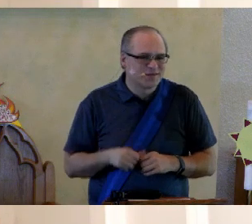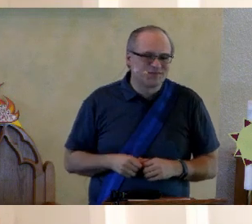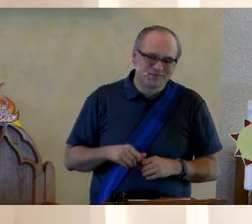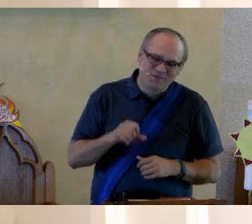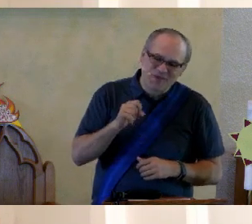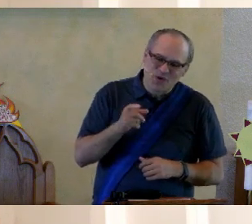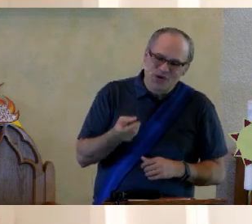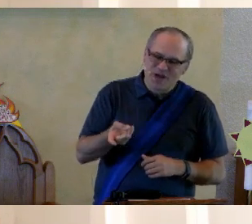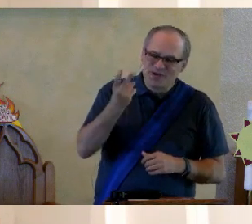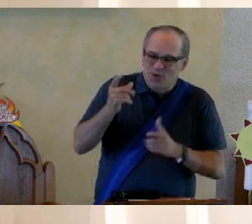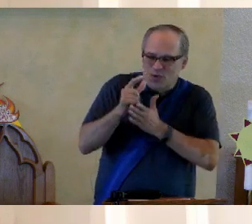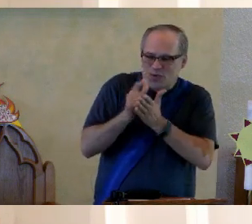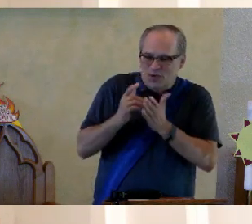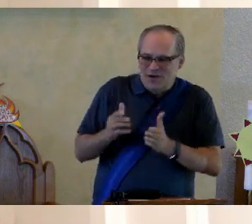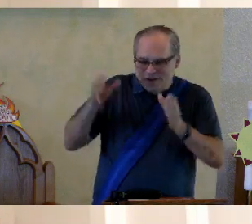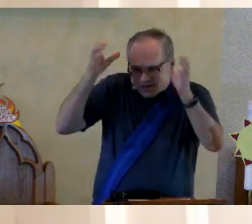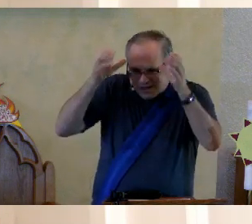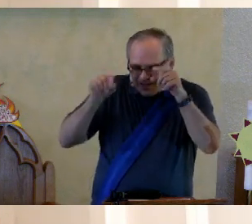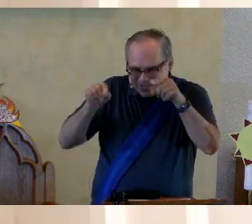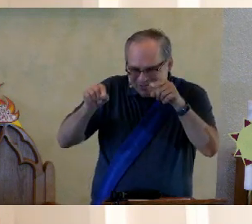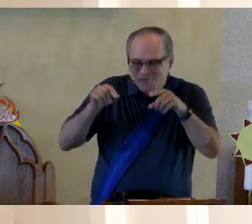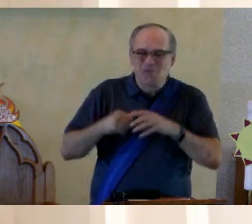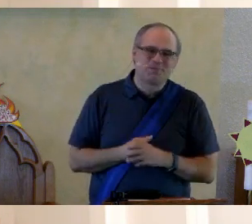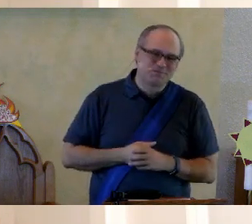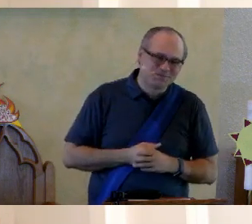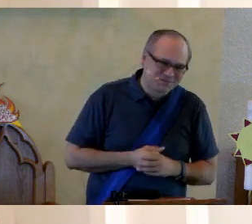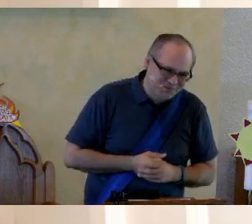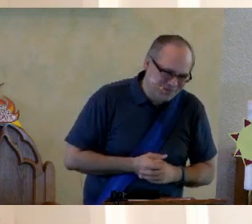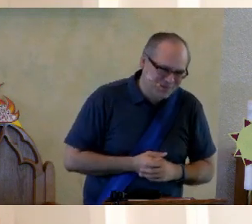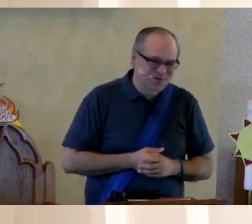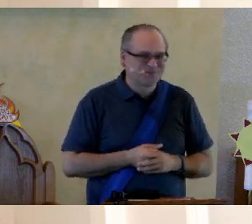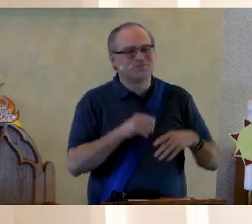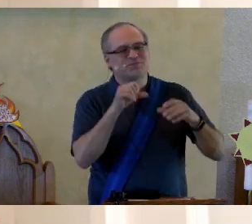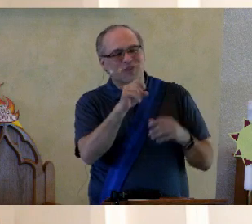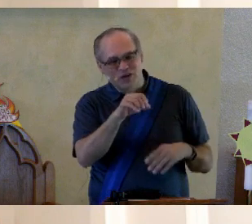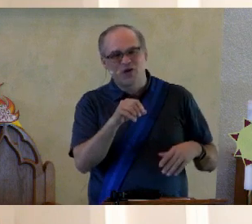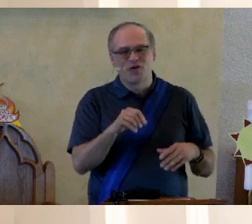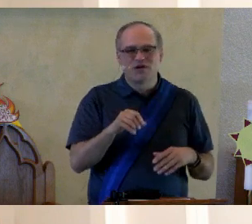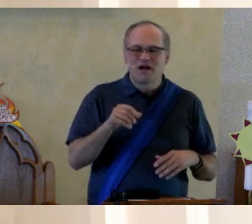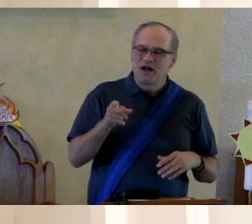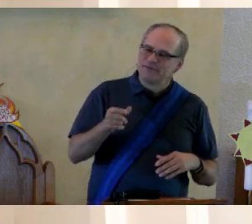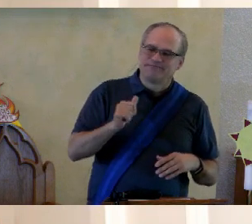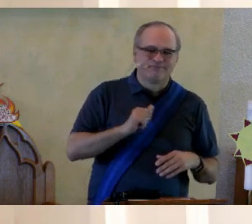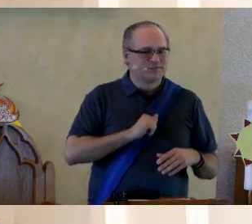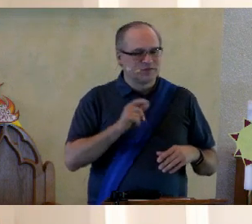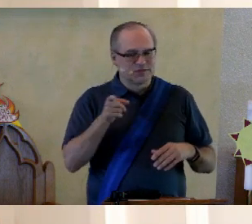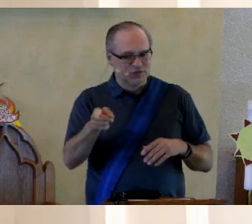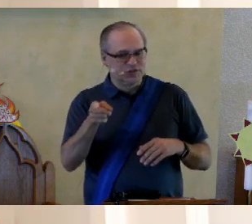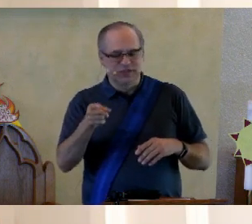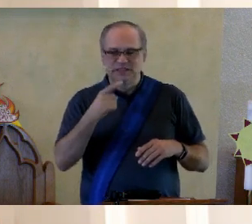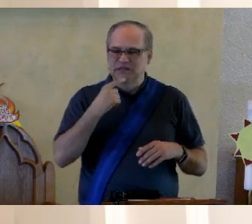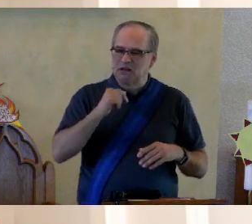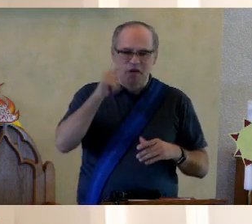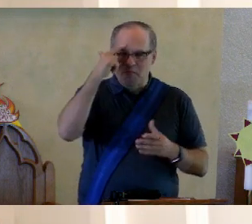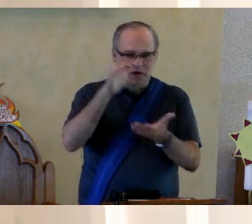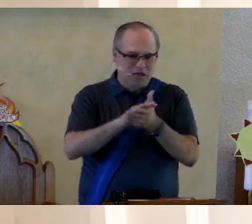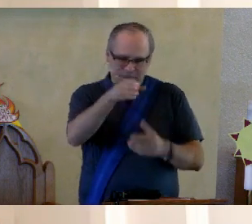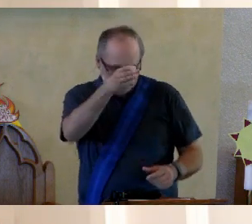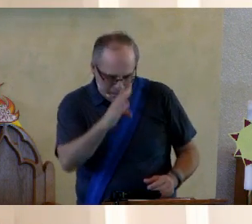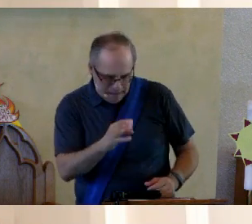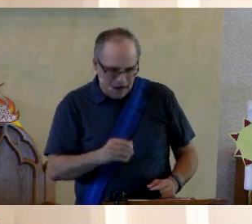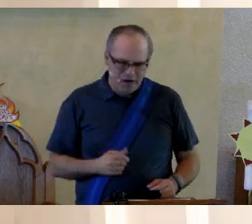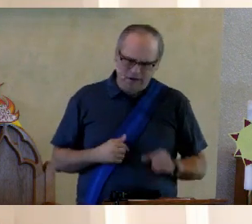her deductive reasoning skills are at expert level. And as a self-professed agnostic, when I asked her what she